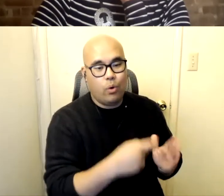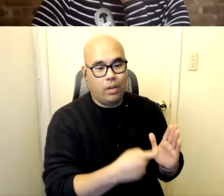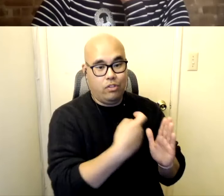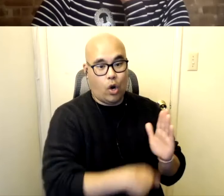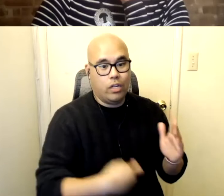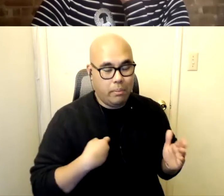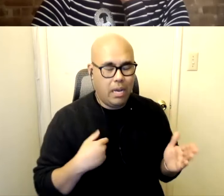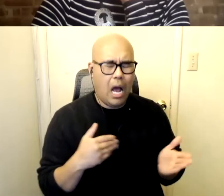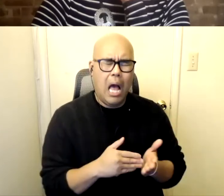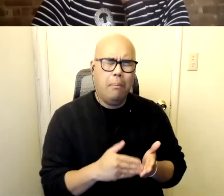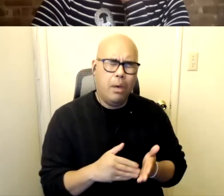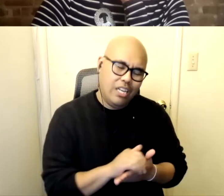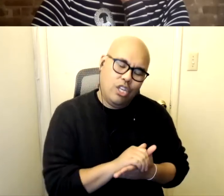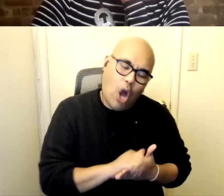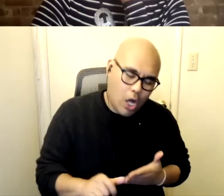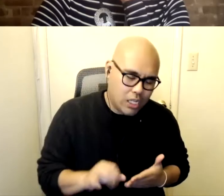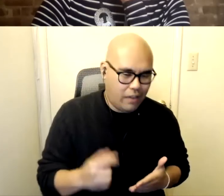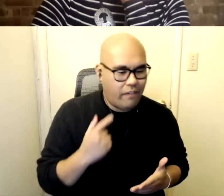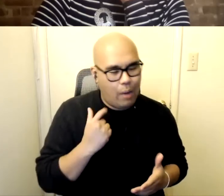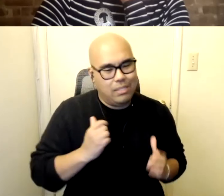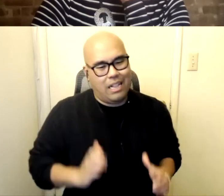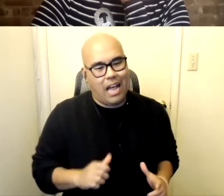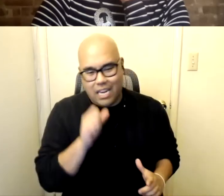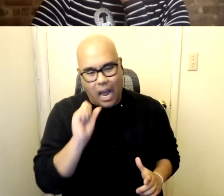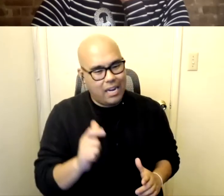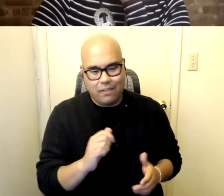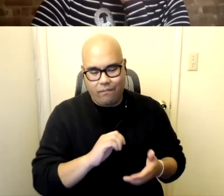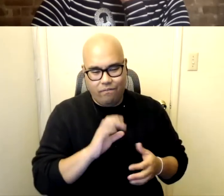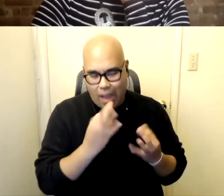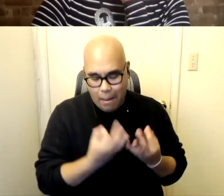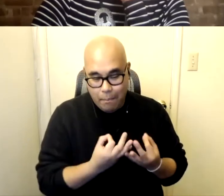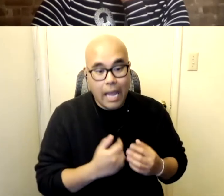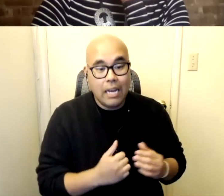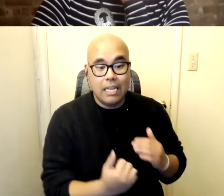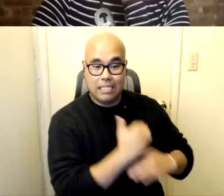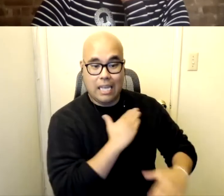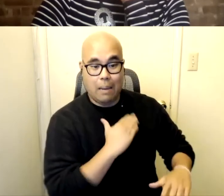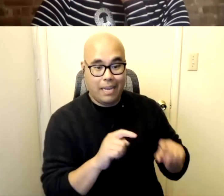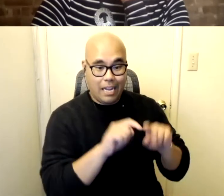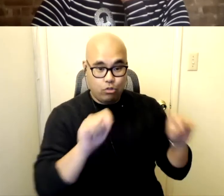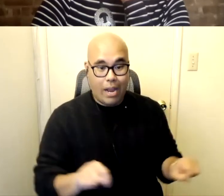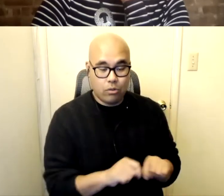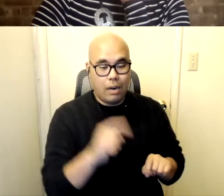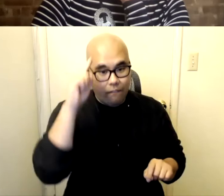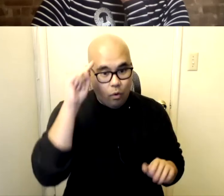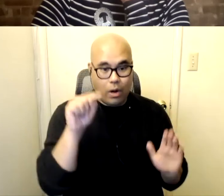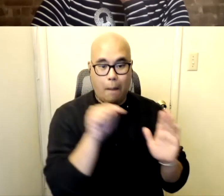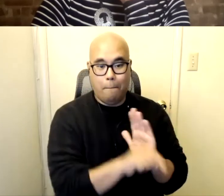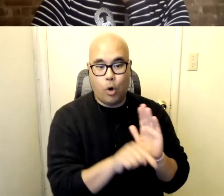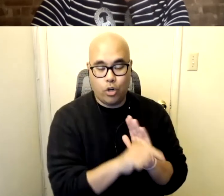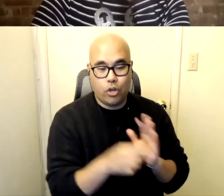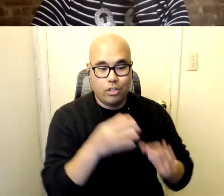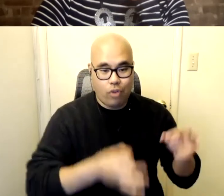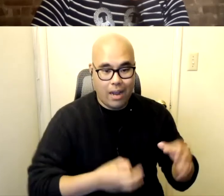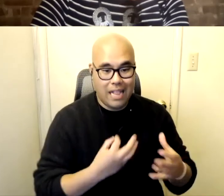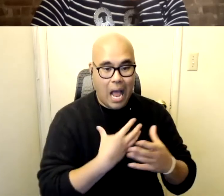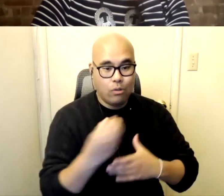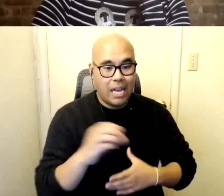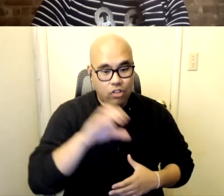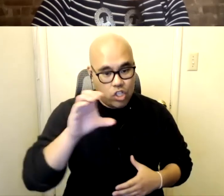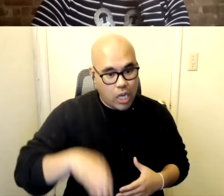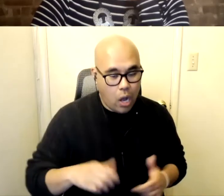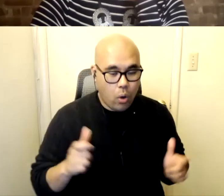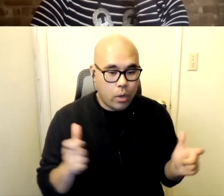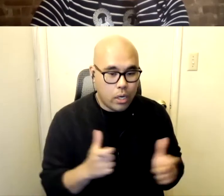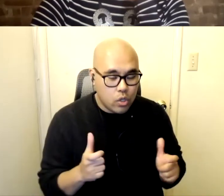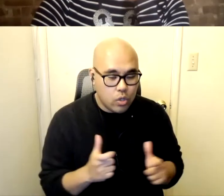client. Uh, and he actually sent me a transcript for a murder trial that took place outside of Chicago in a small